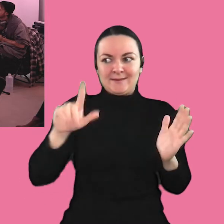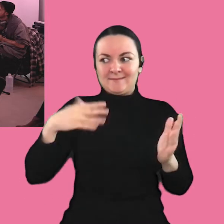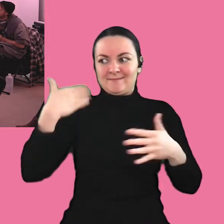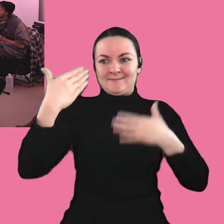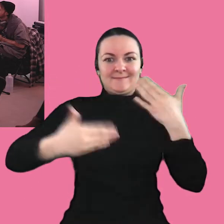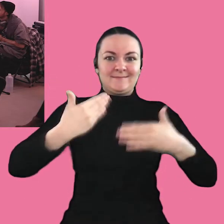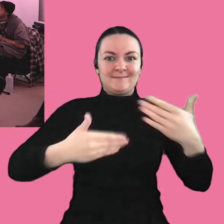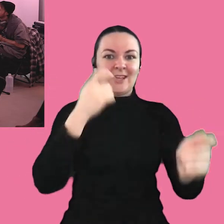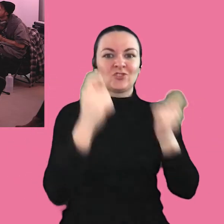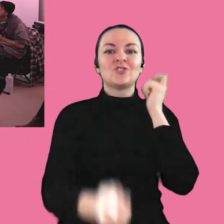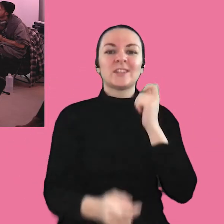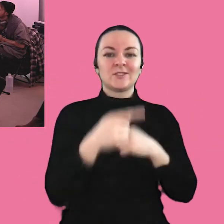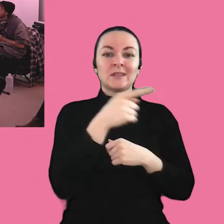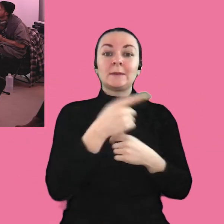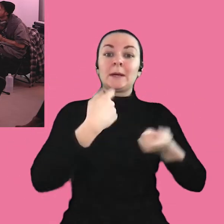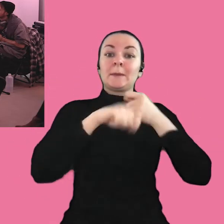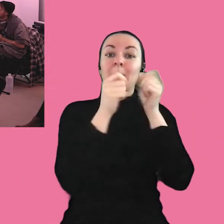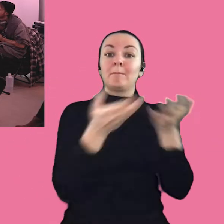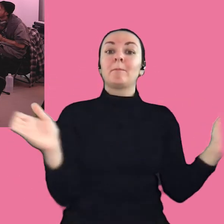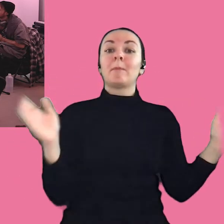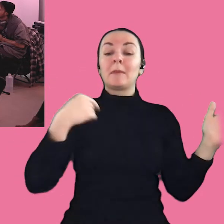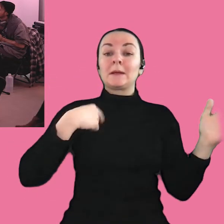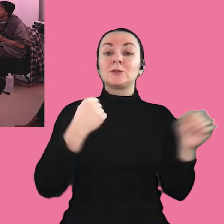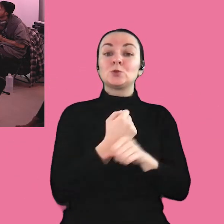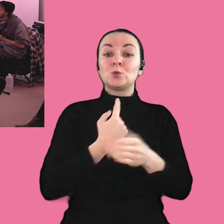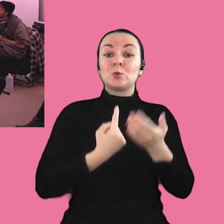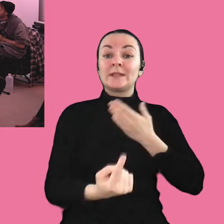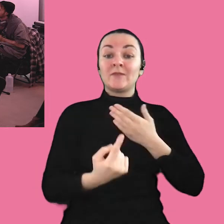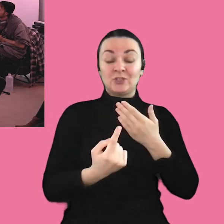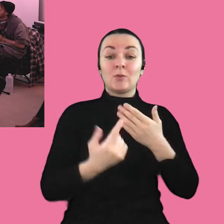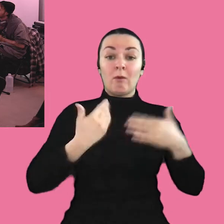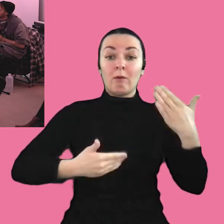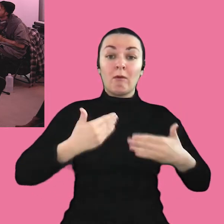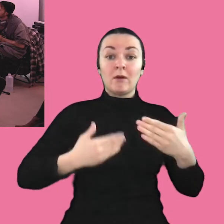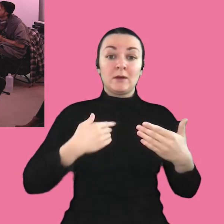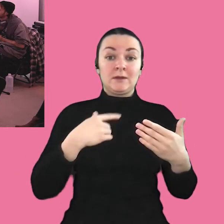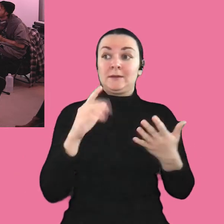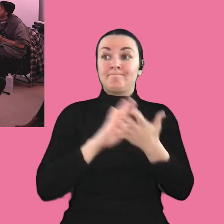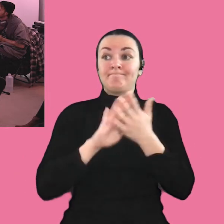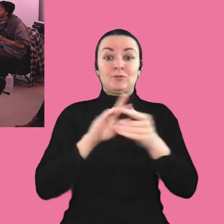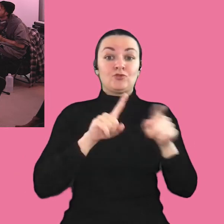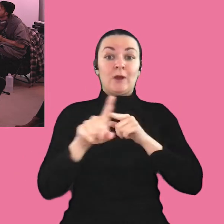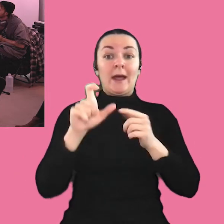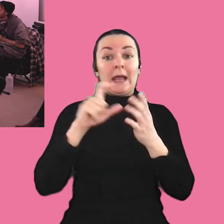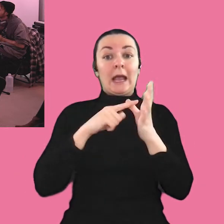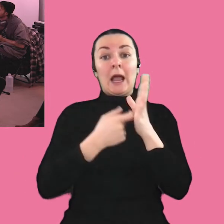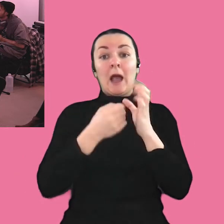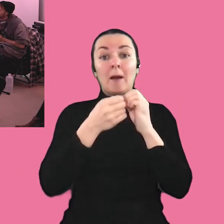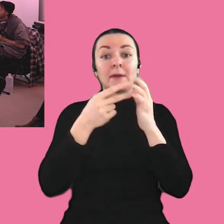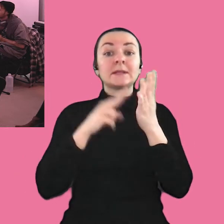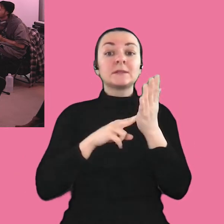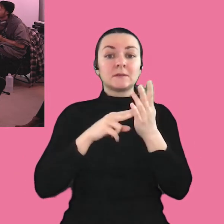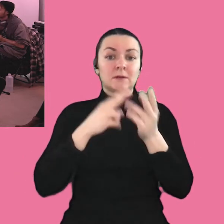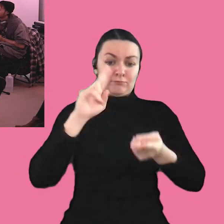have changed. But it was a way of kind of making public everything that I was doing on an individual level to try to reduce